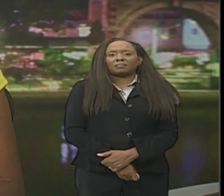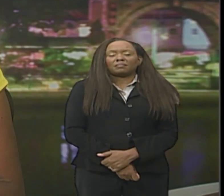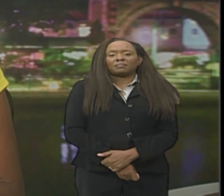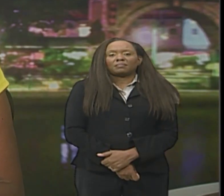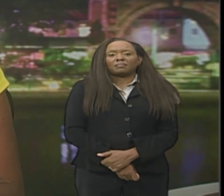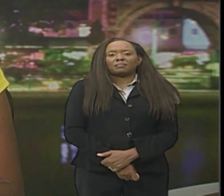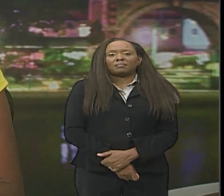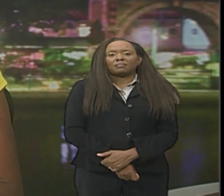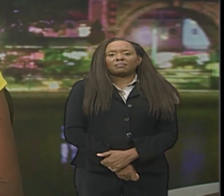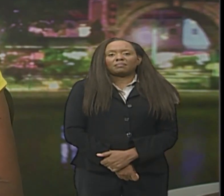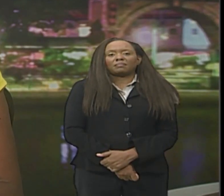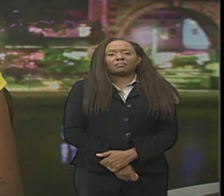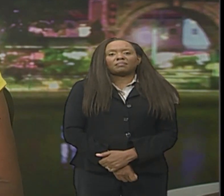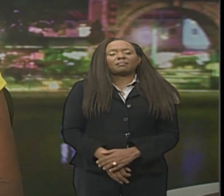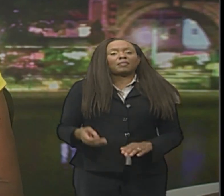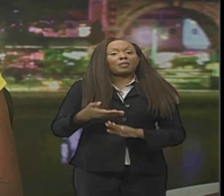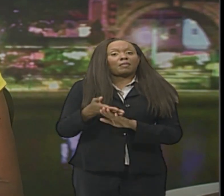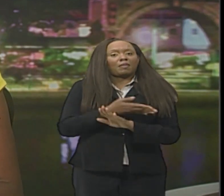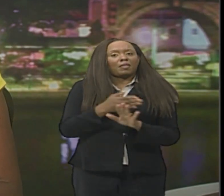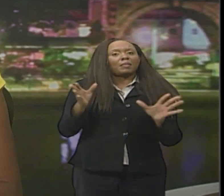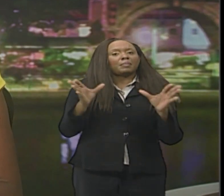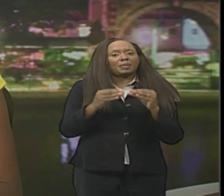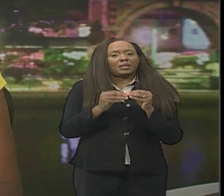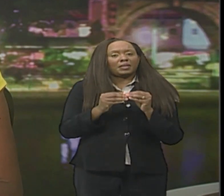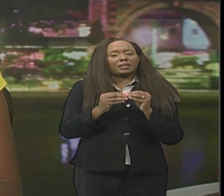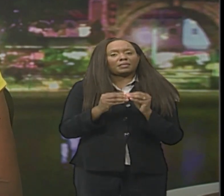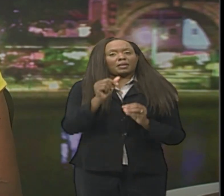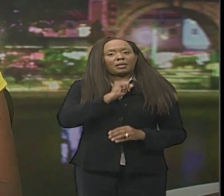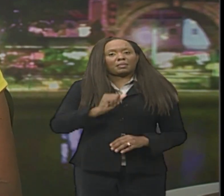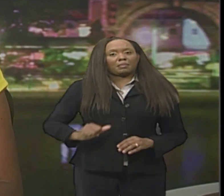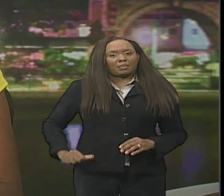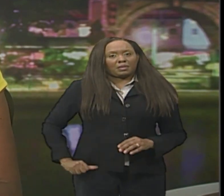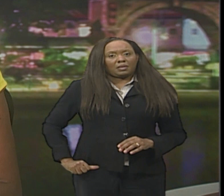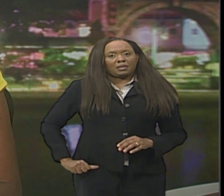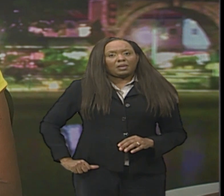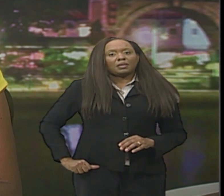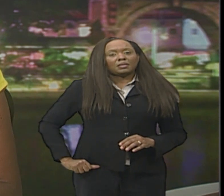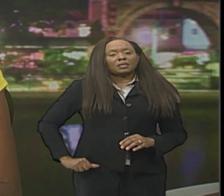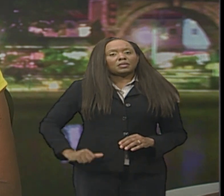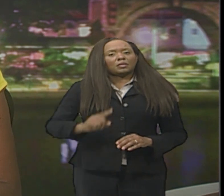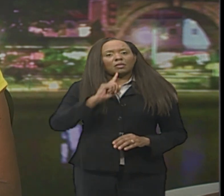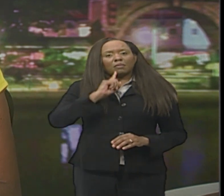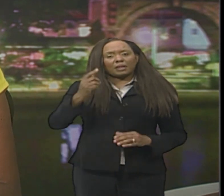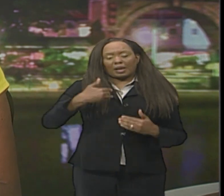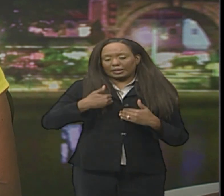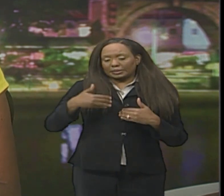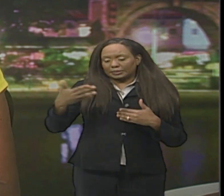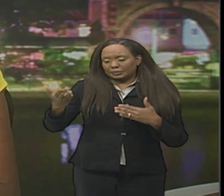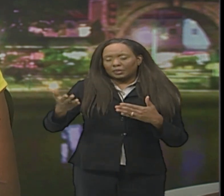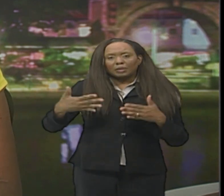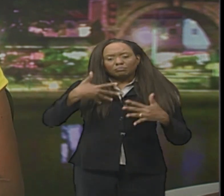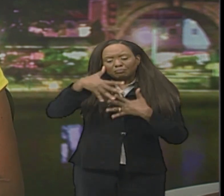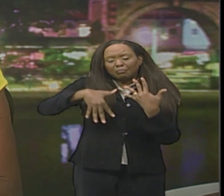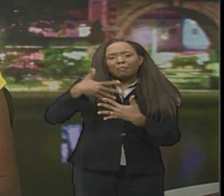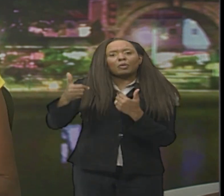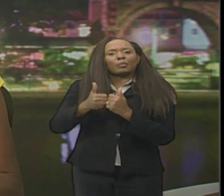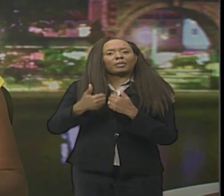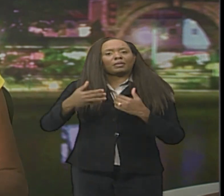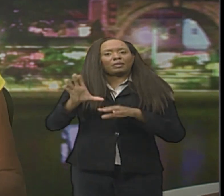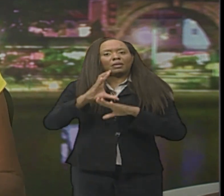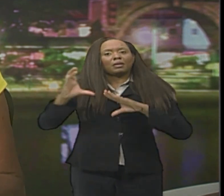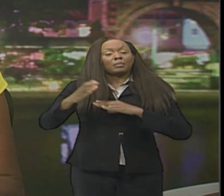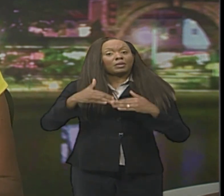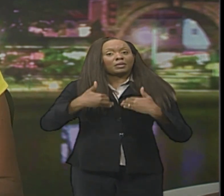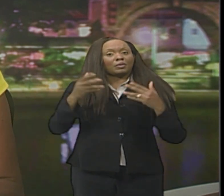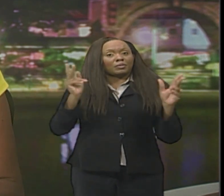Well, prior to the meeting, Secretary General Ambassador Erwin Larocque hosted an interactive session with Caribbean youth. The main topic